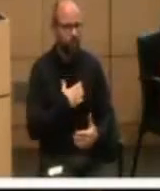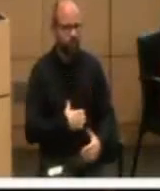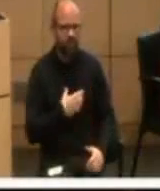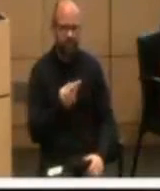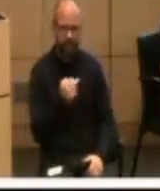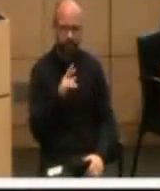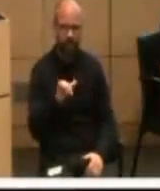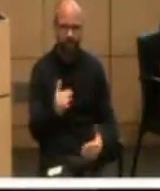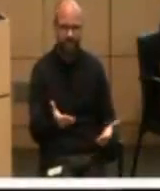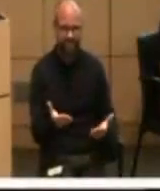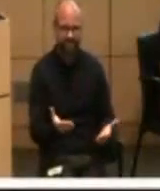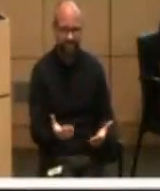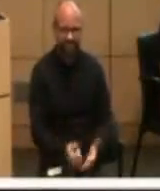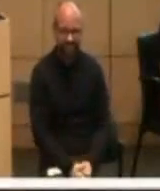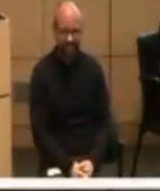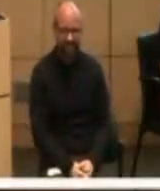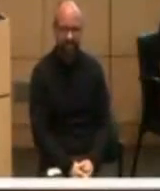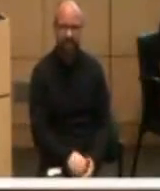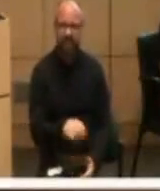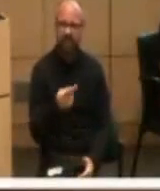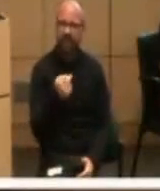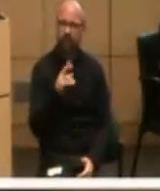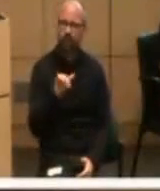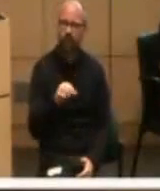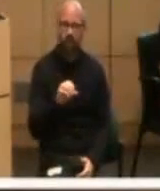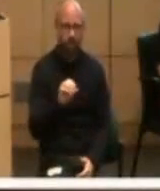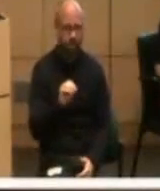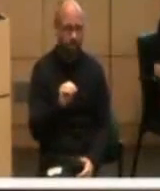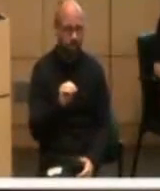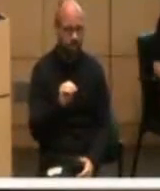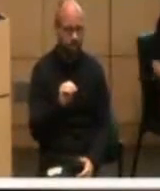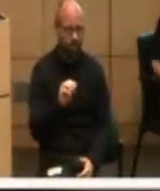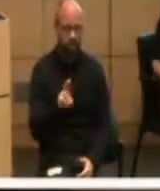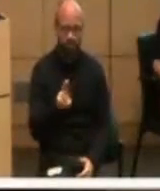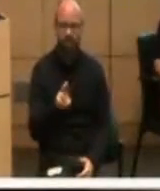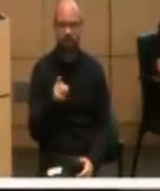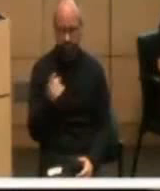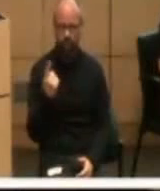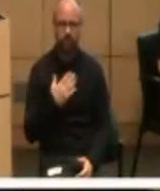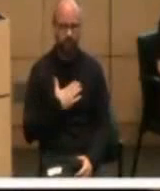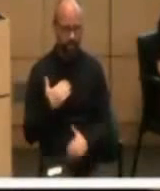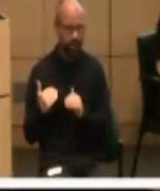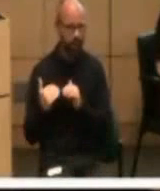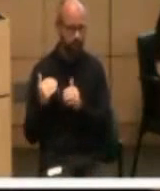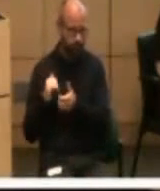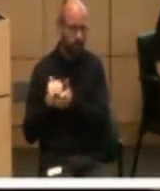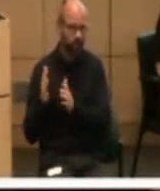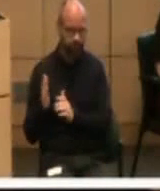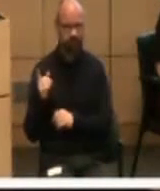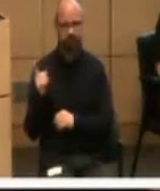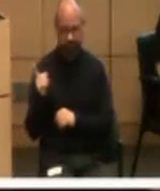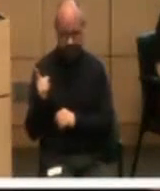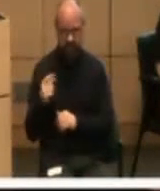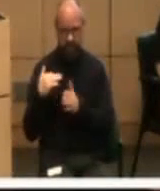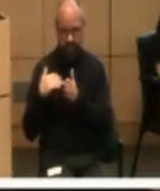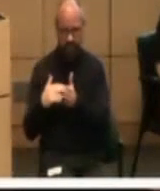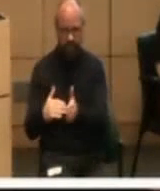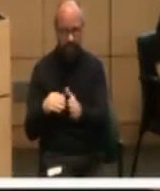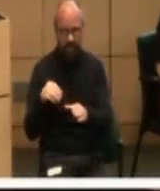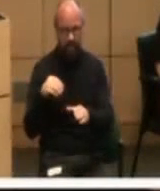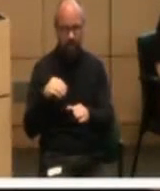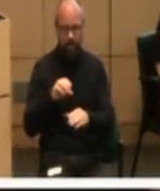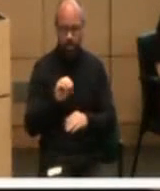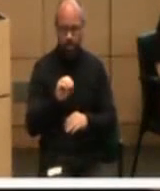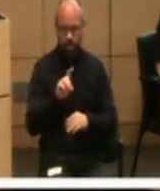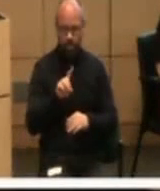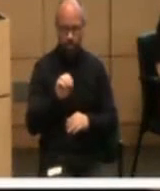exactly. But Henry O is one of my partners who studies ototoxicity in zebrafish. And one